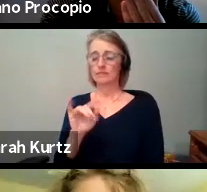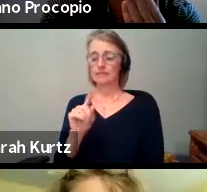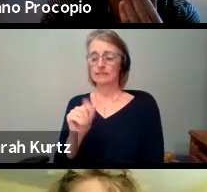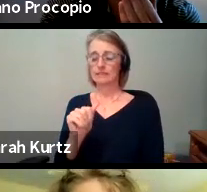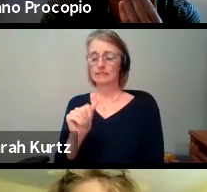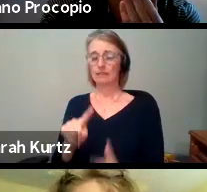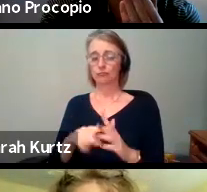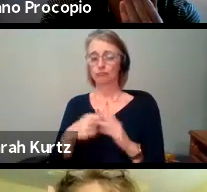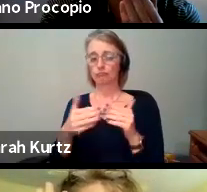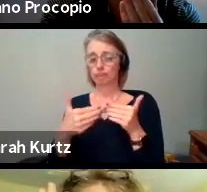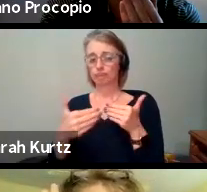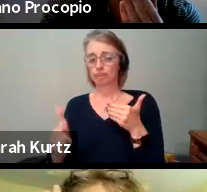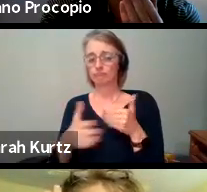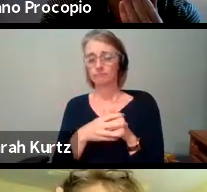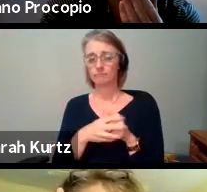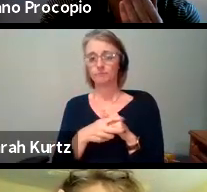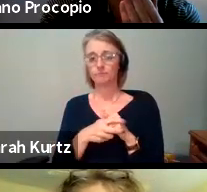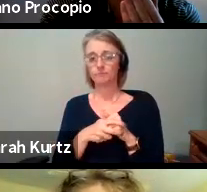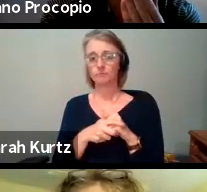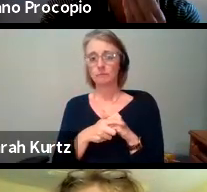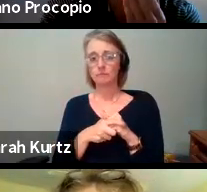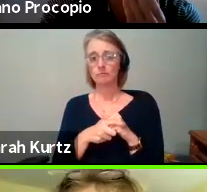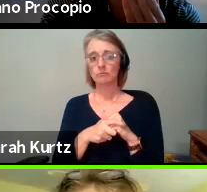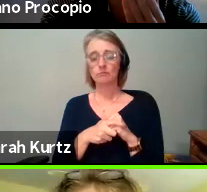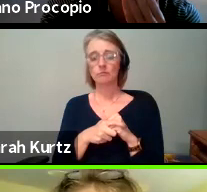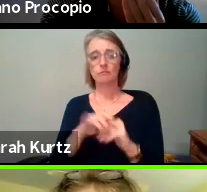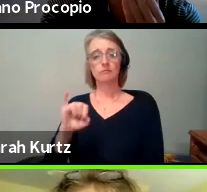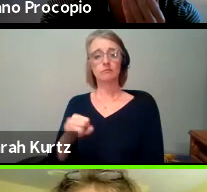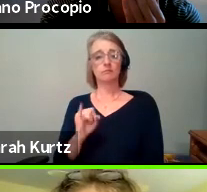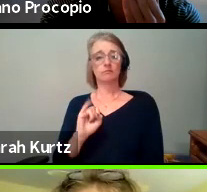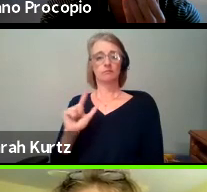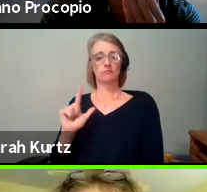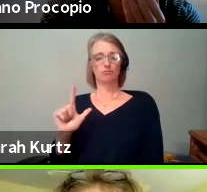interpersonal level. This is Jill.